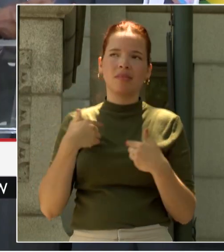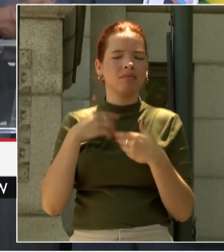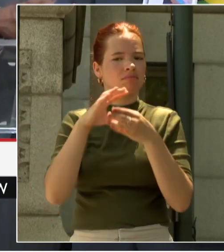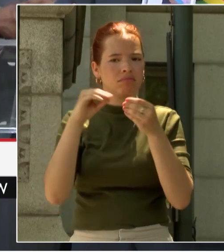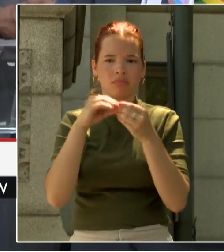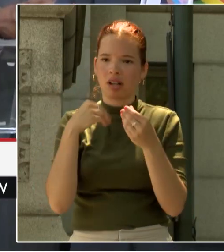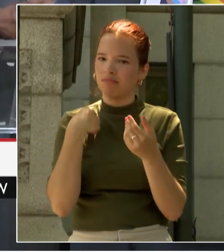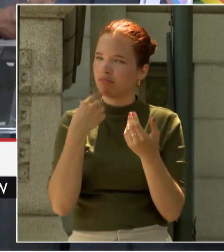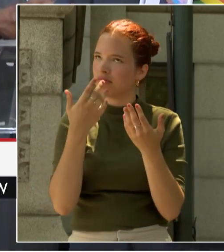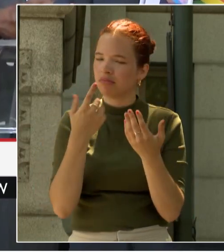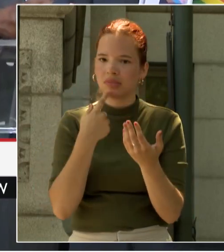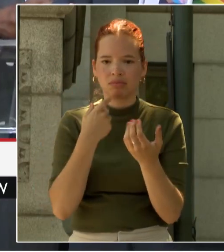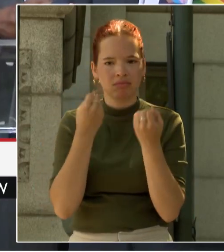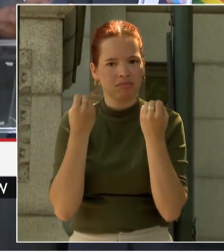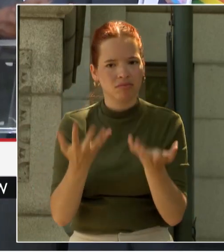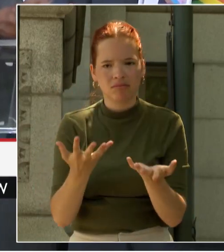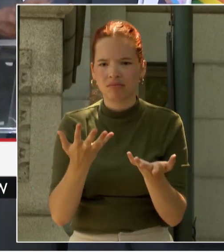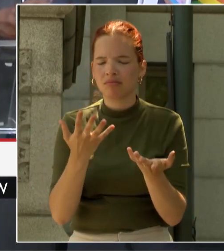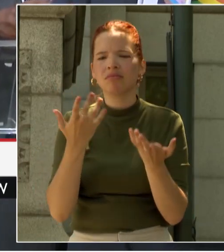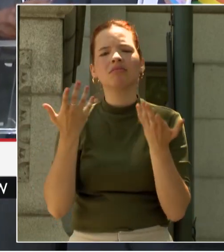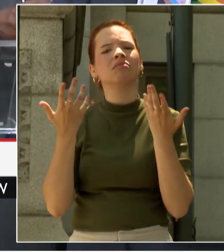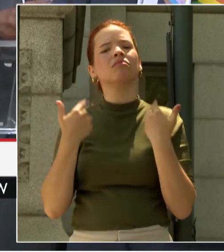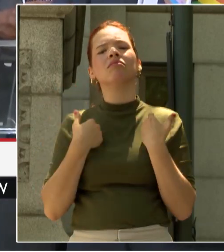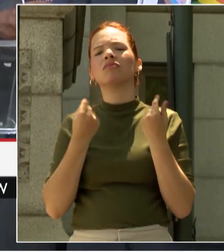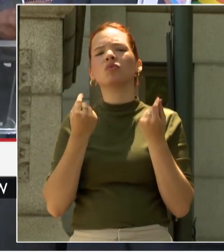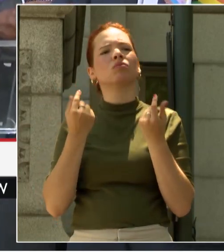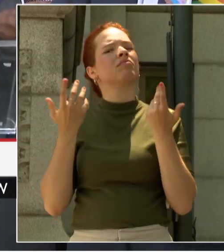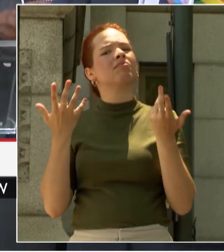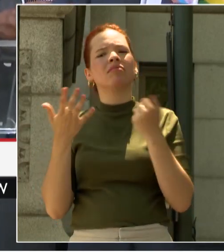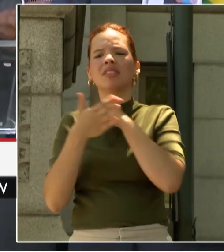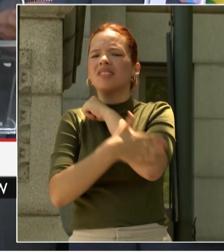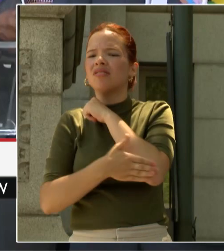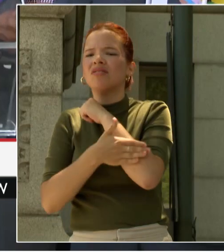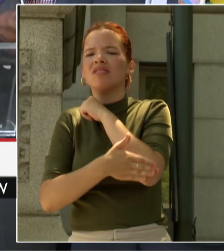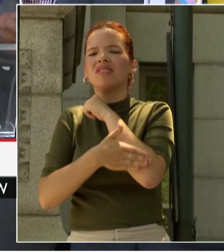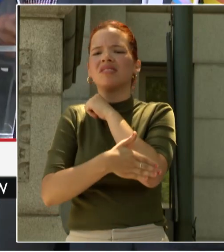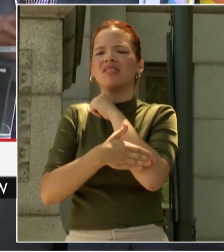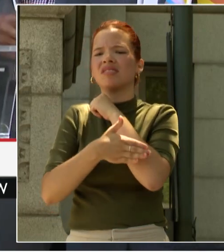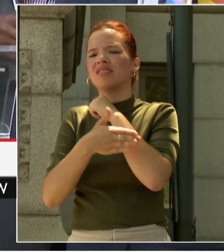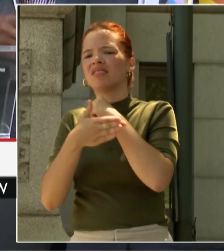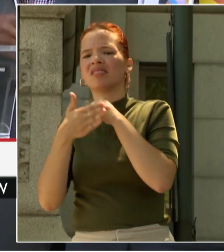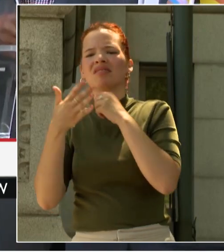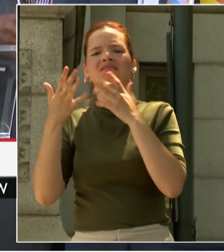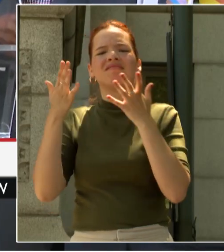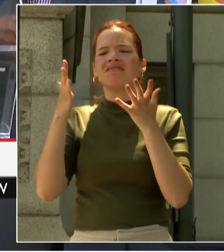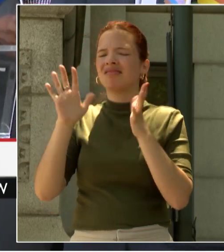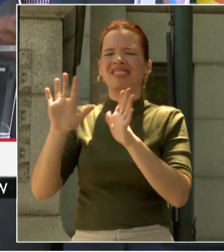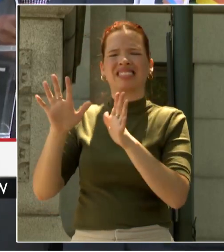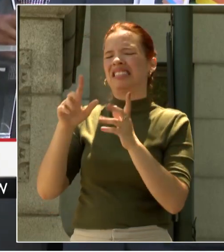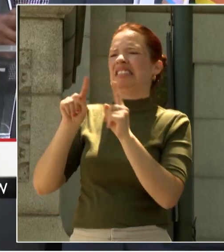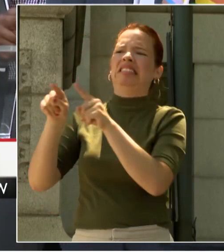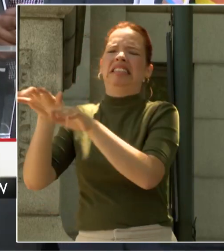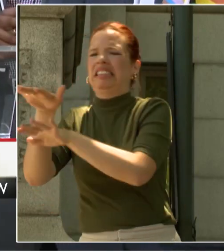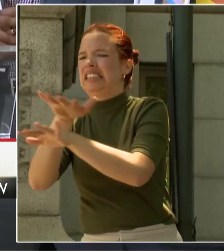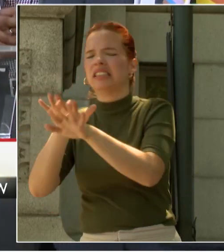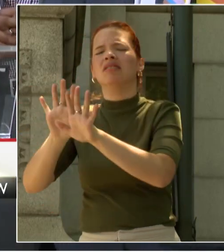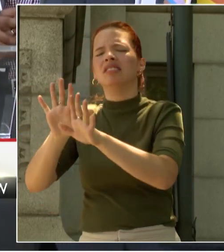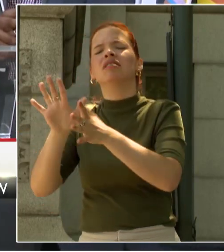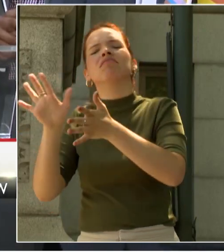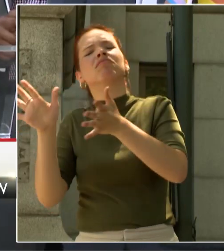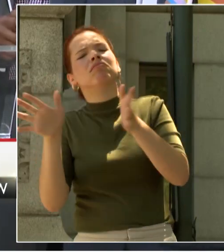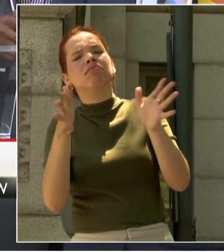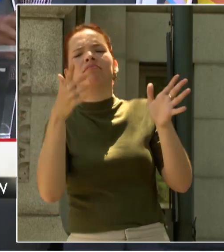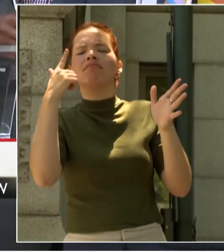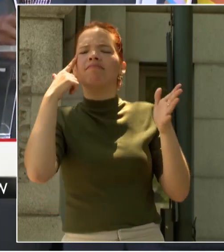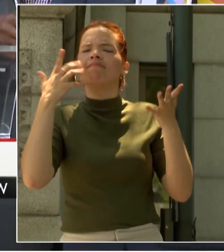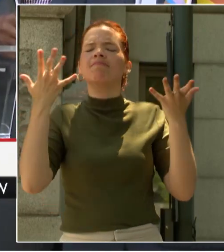as a community, where the country is going or tries to go here and there. But most importantly,